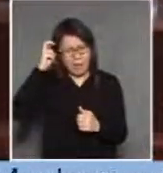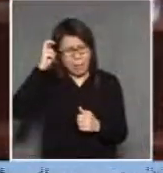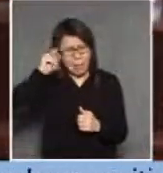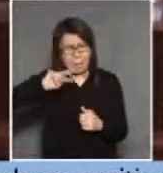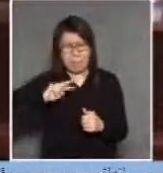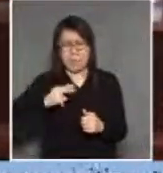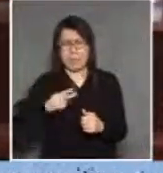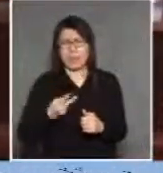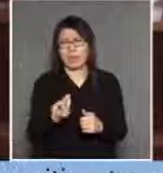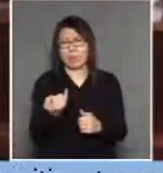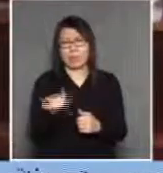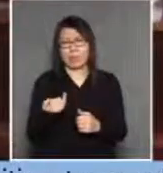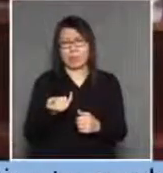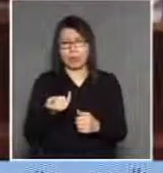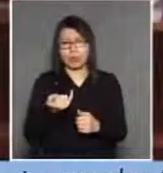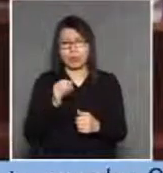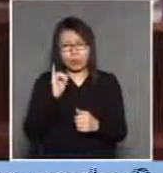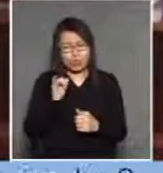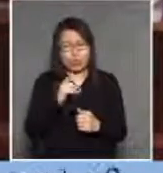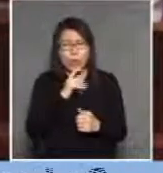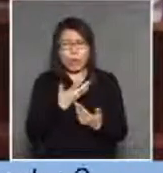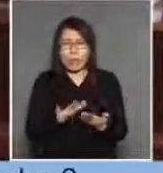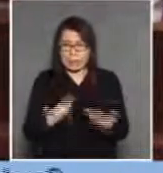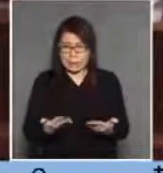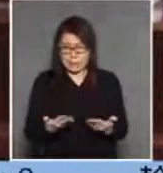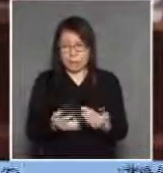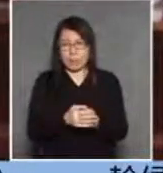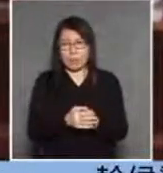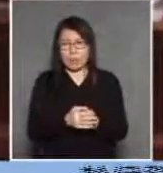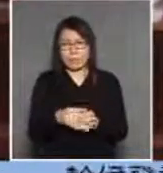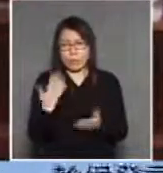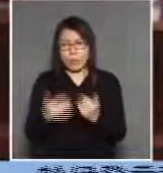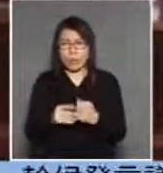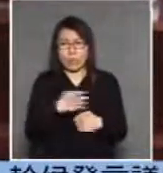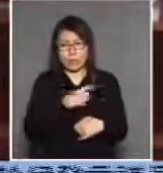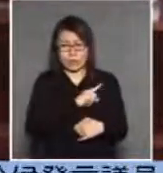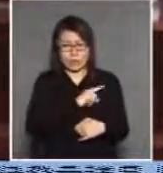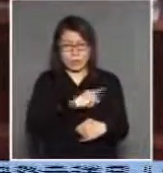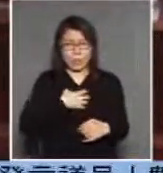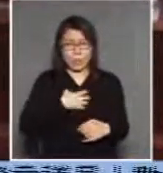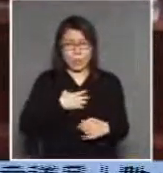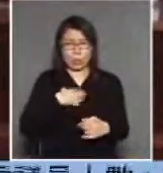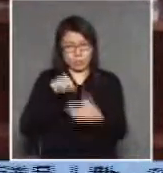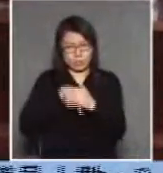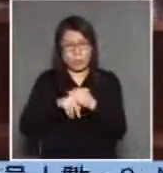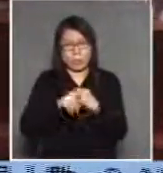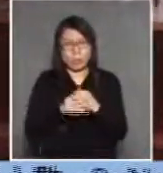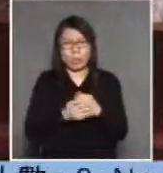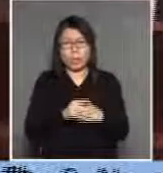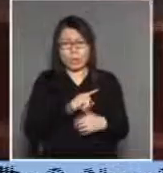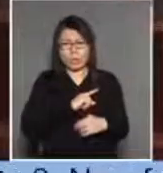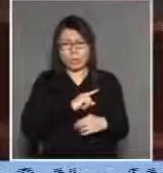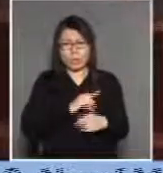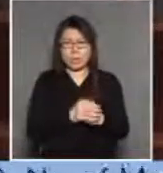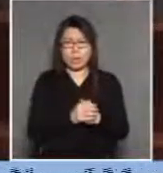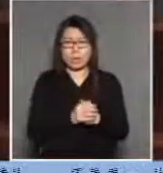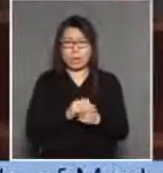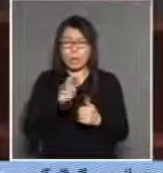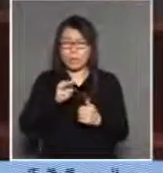issue and lead young people to think in the wrong direction.